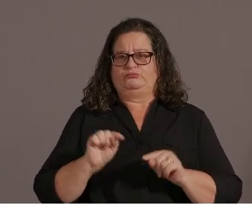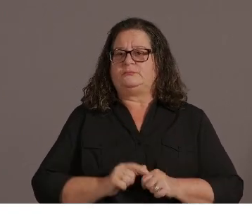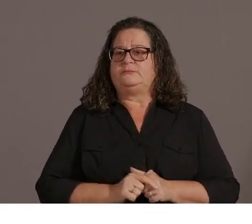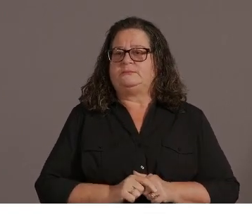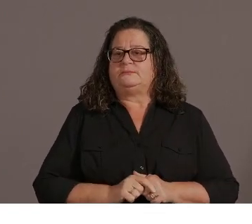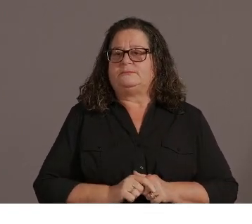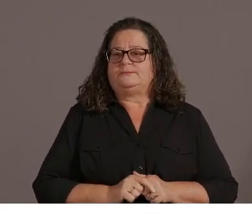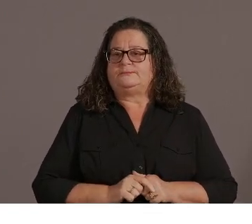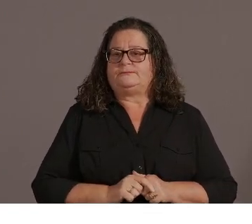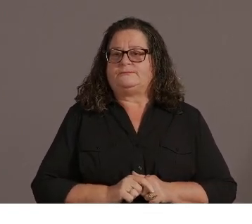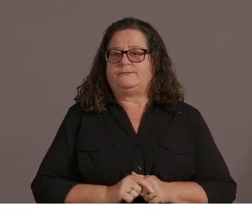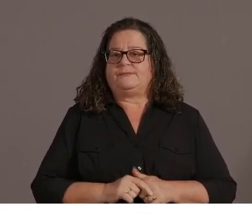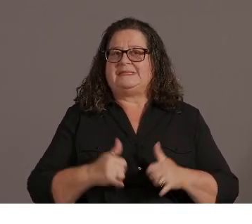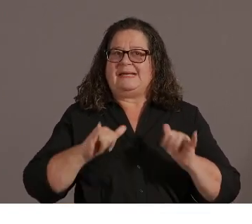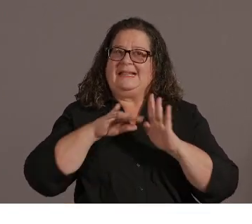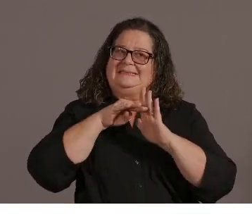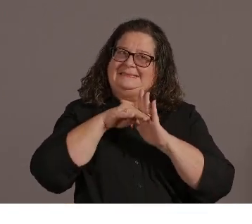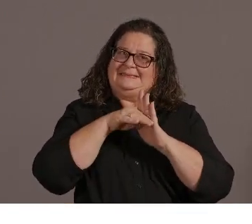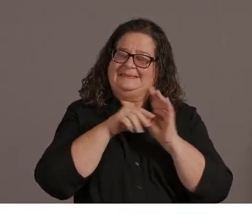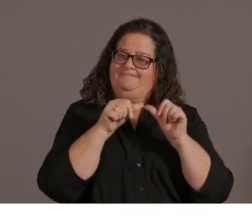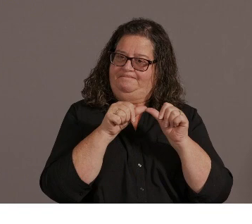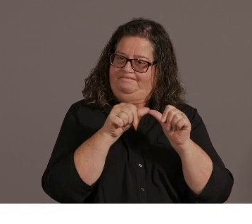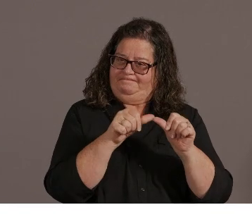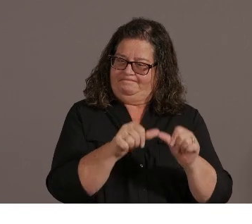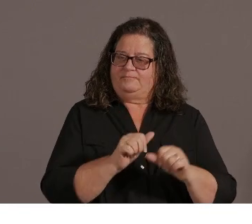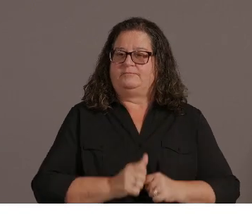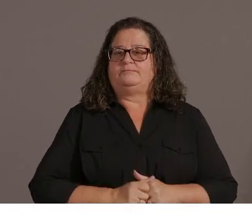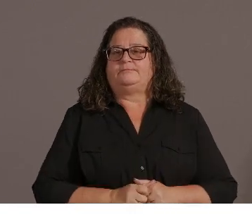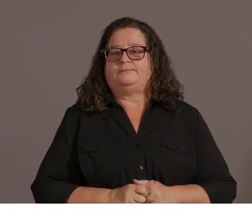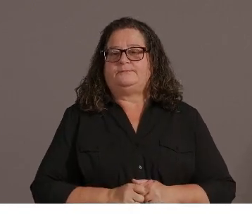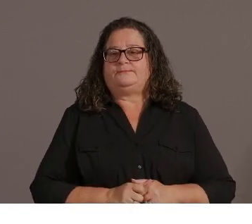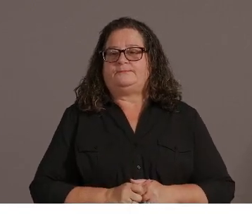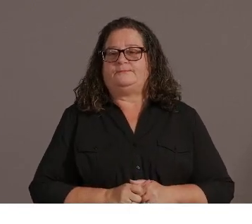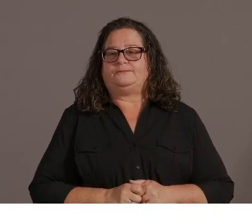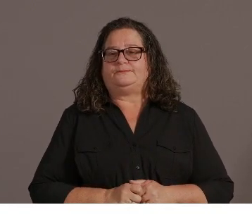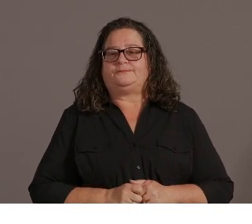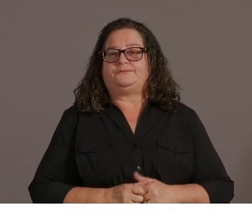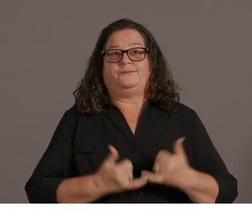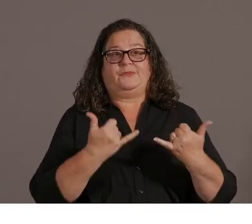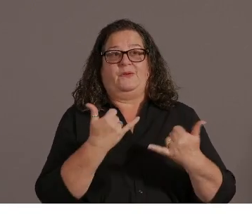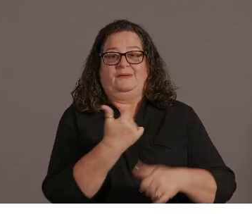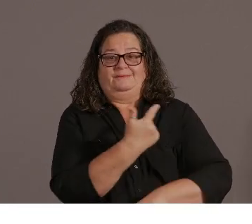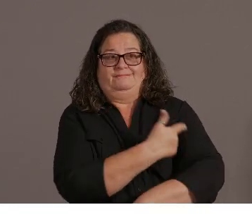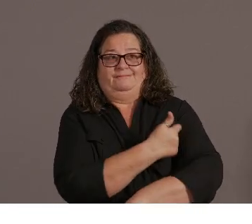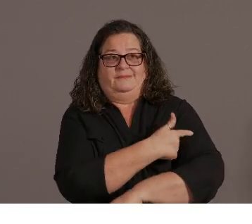like to see. Moving on to vaccine distribution,